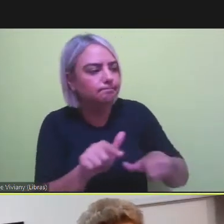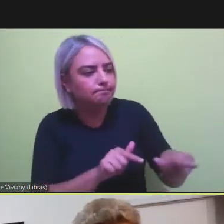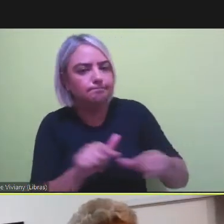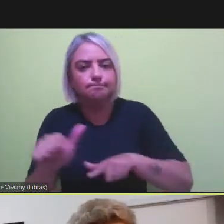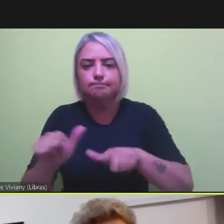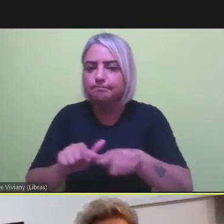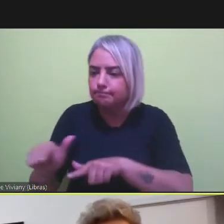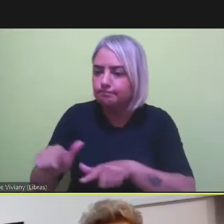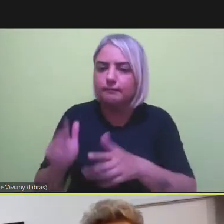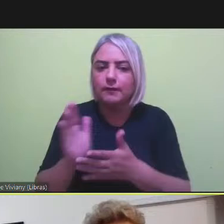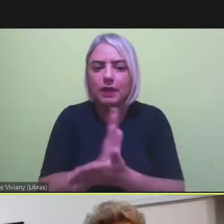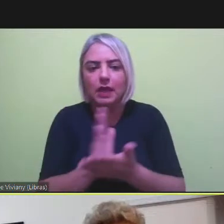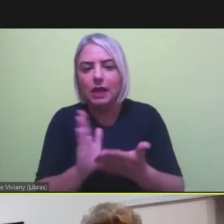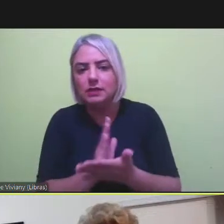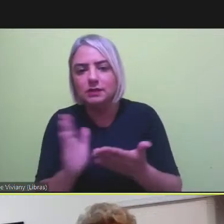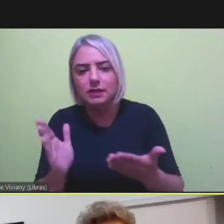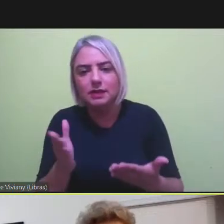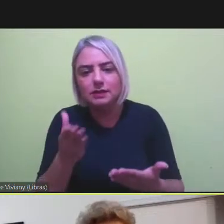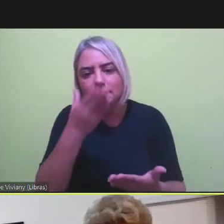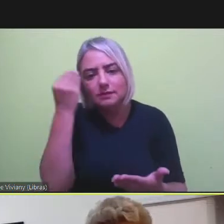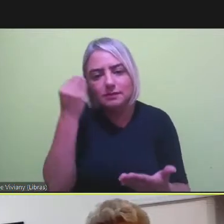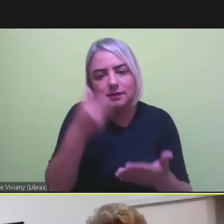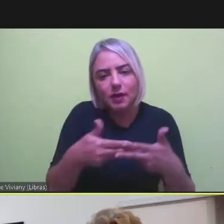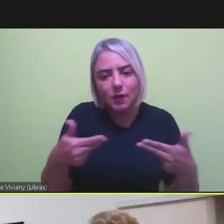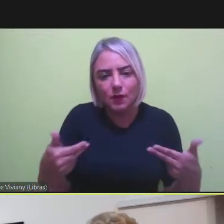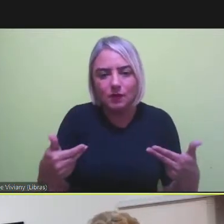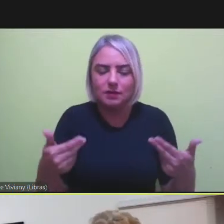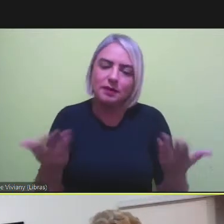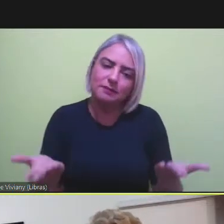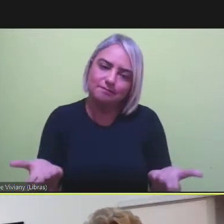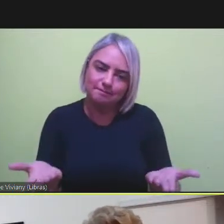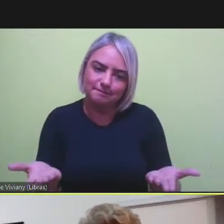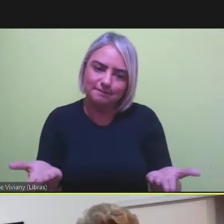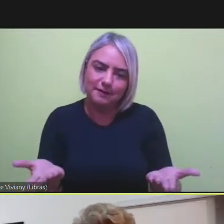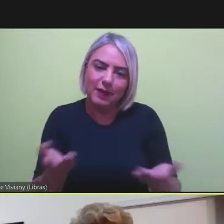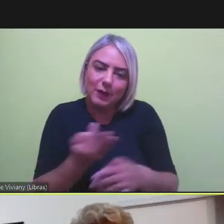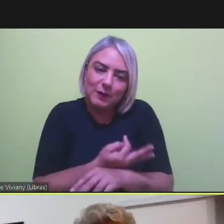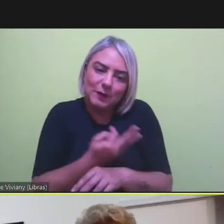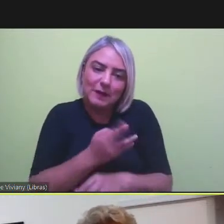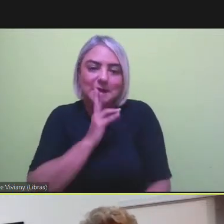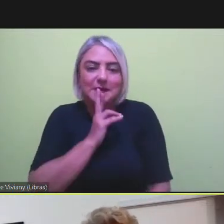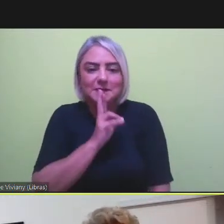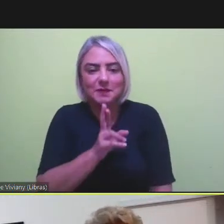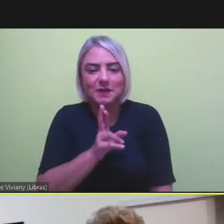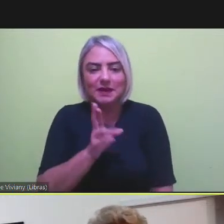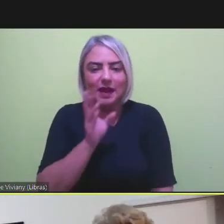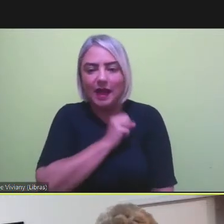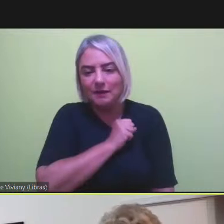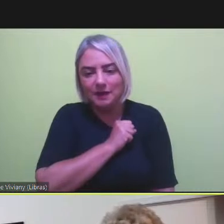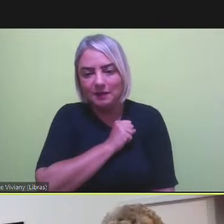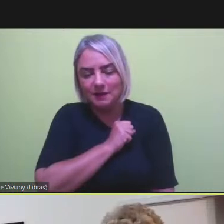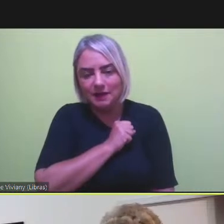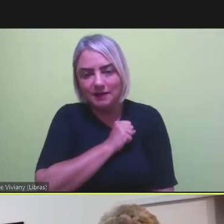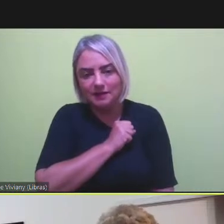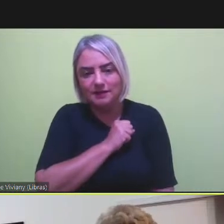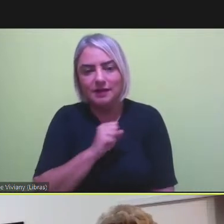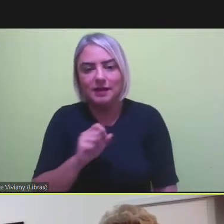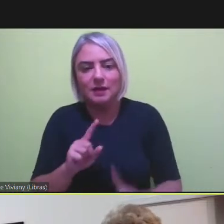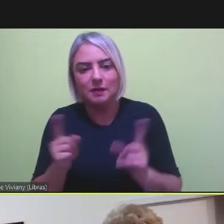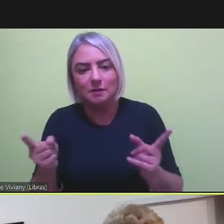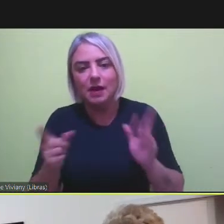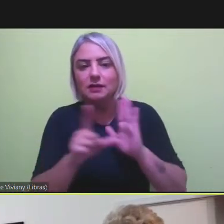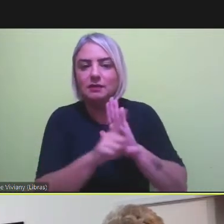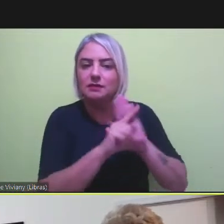each other and in each other's works because sometimes some things just go unnoticed. So I'm trying to answer very